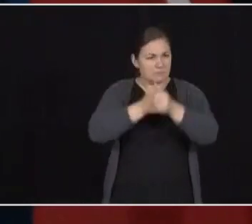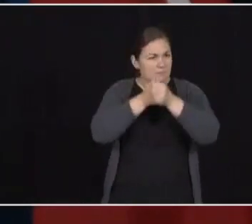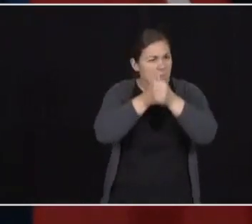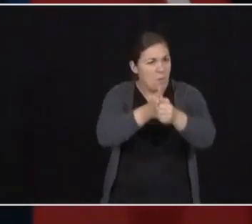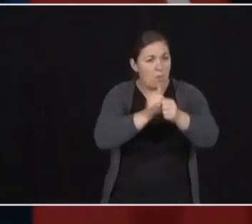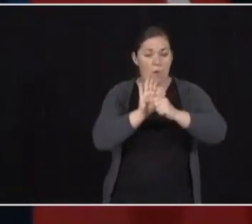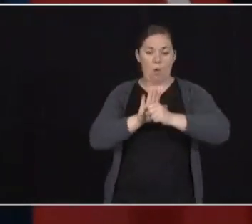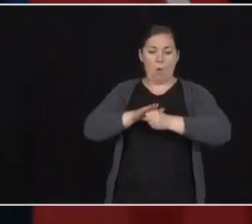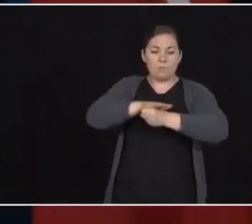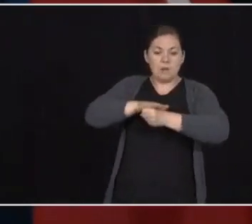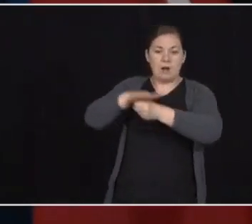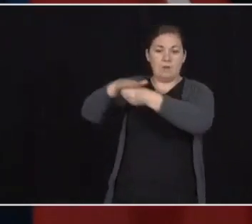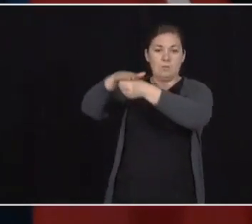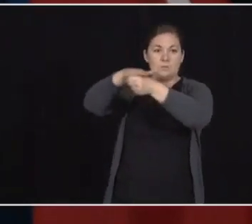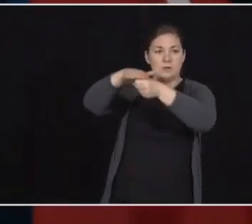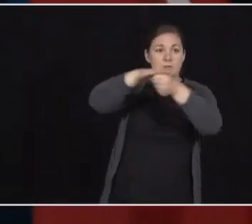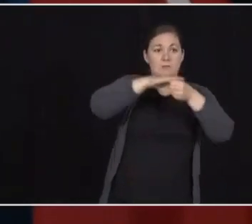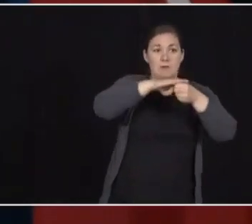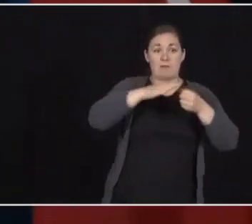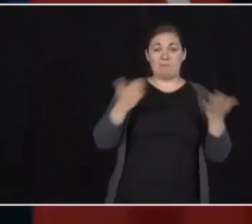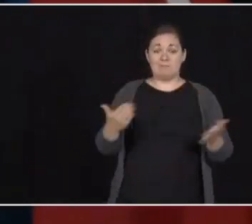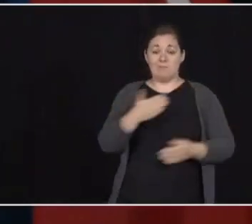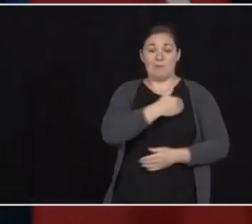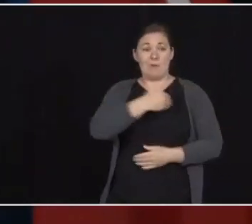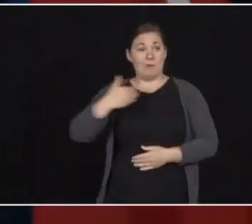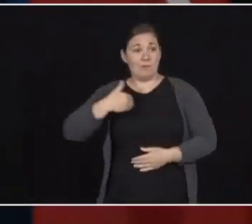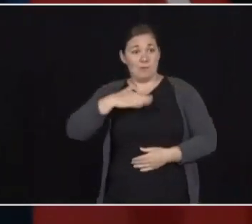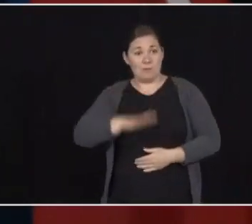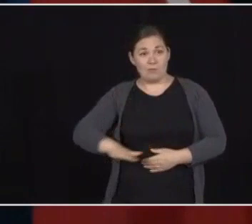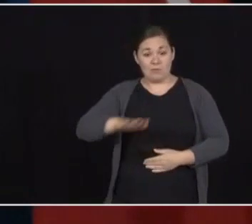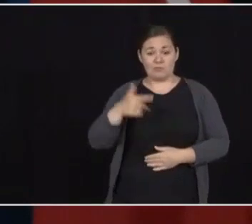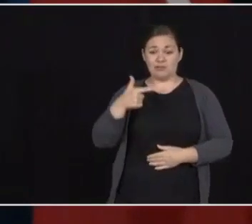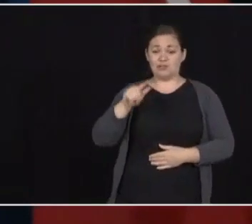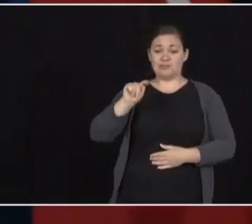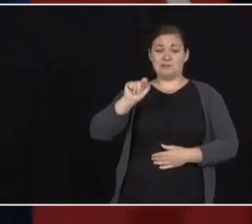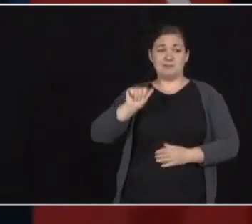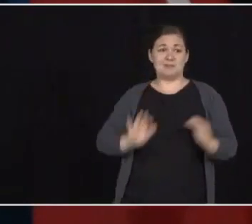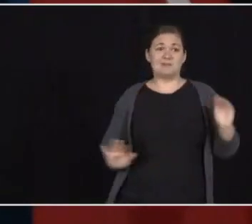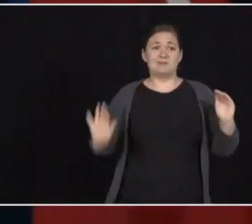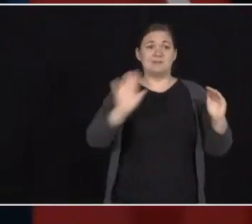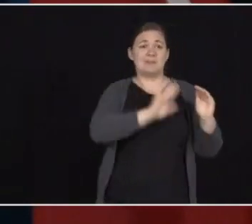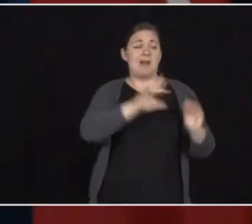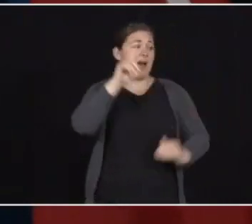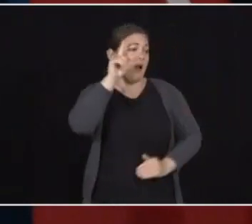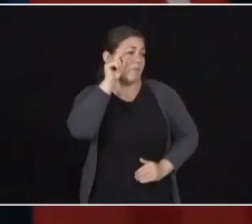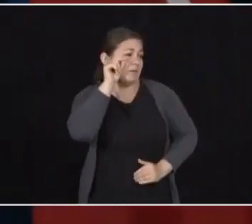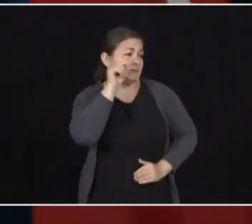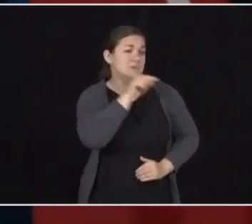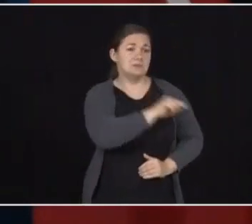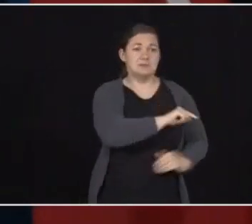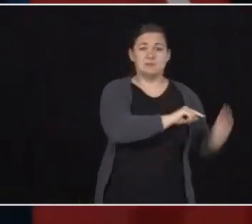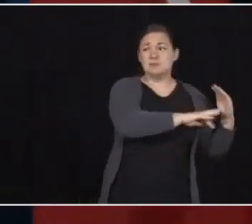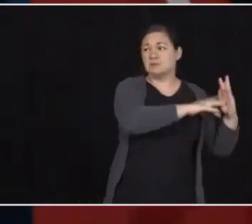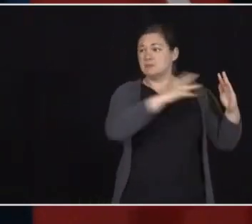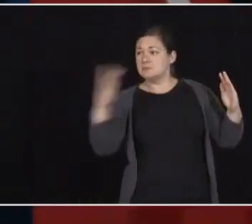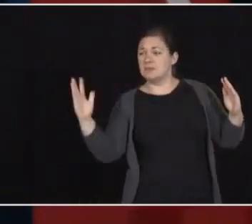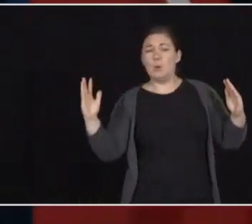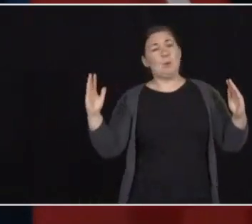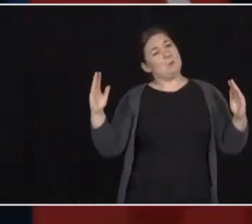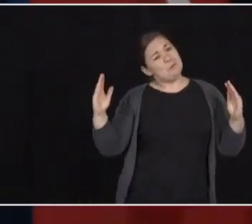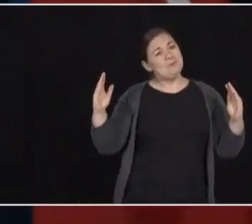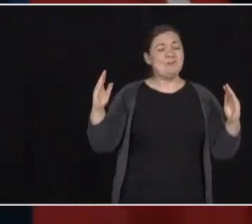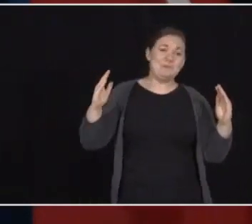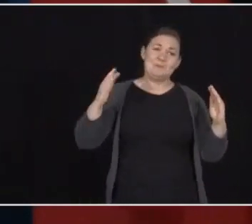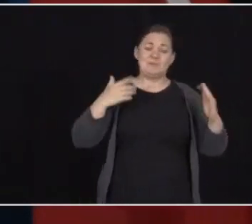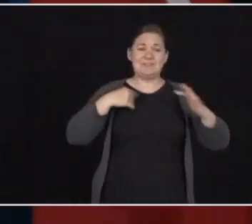with the Toronto and GTHA area, we're looking at a little different approach,